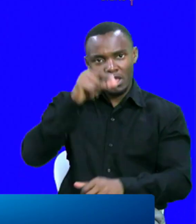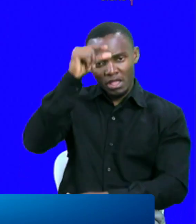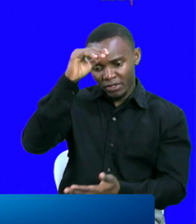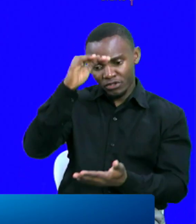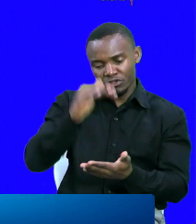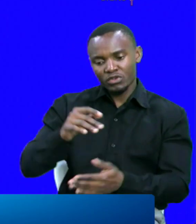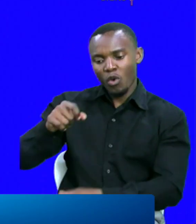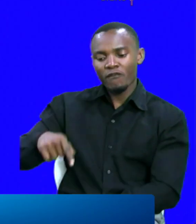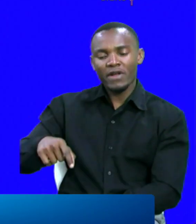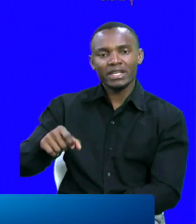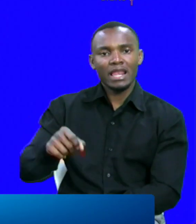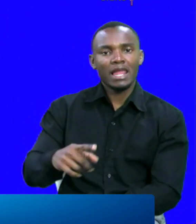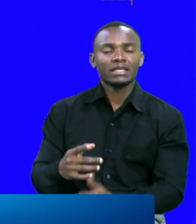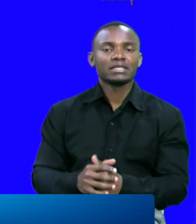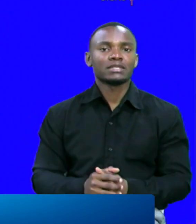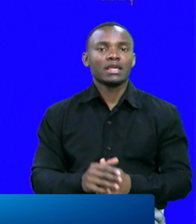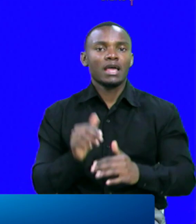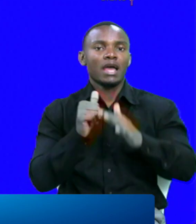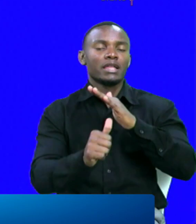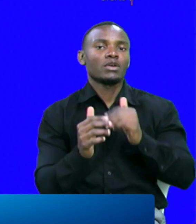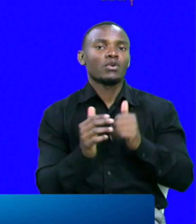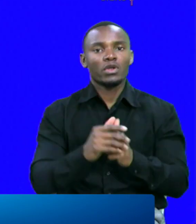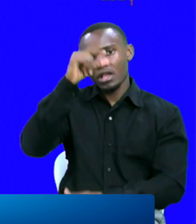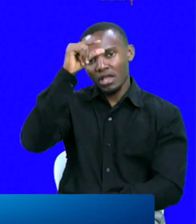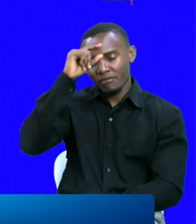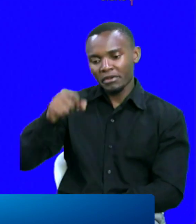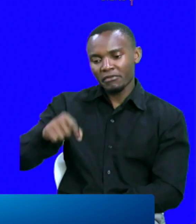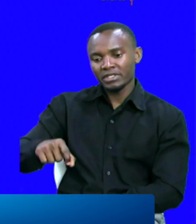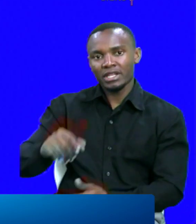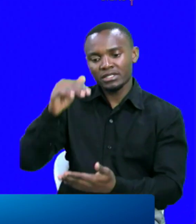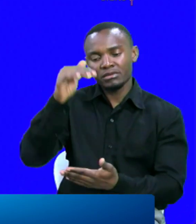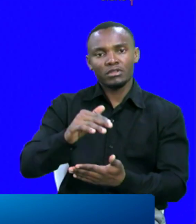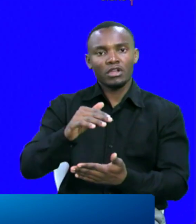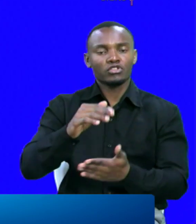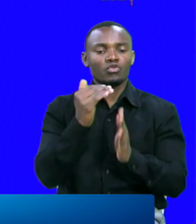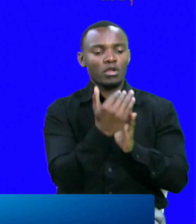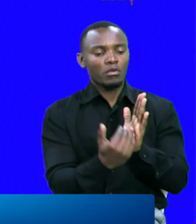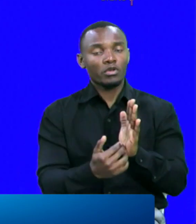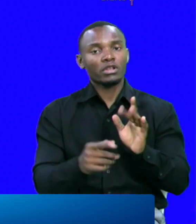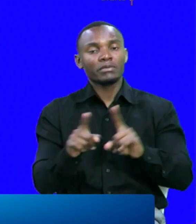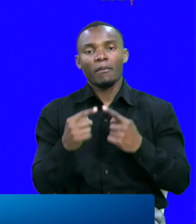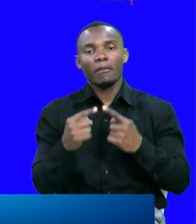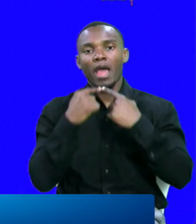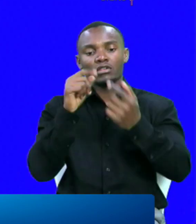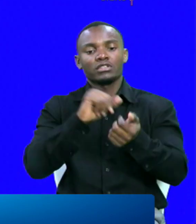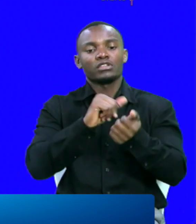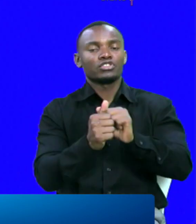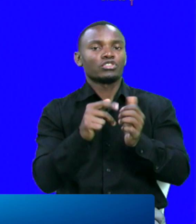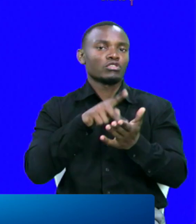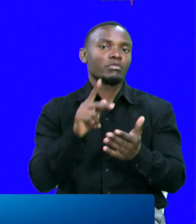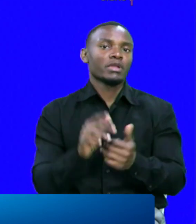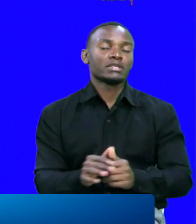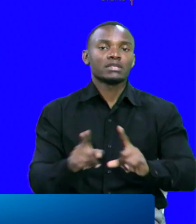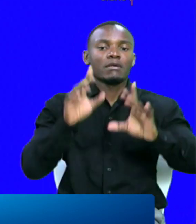Kenyan shillings 2,500 per 50 kilogram bag, announced President Ruto. Now, it is good news